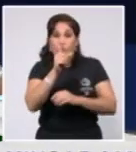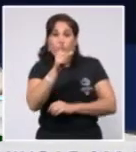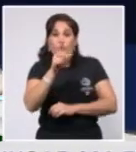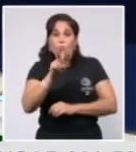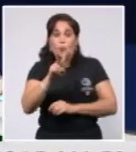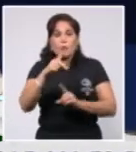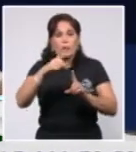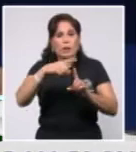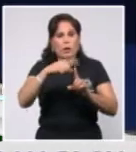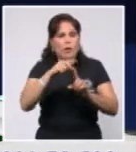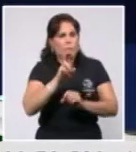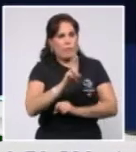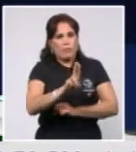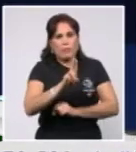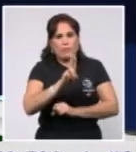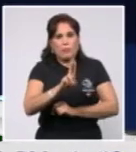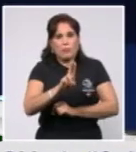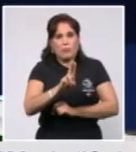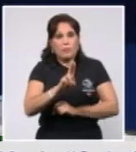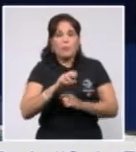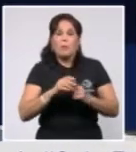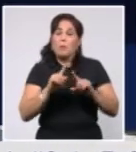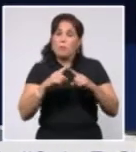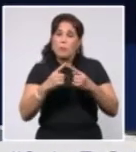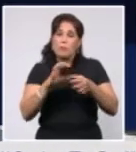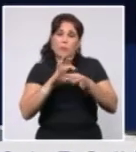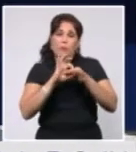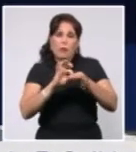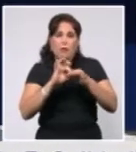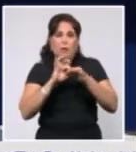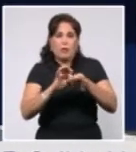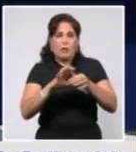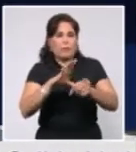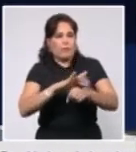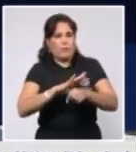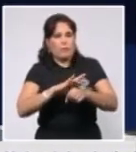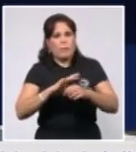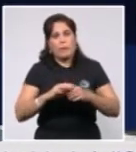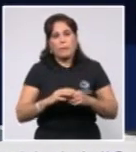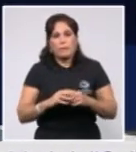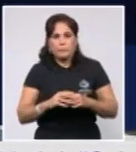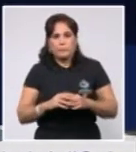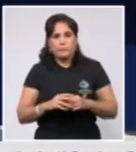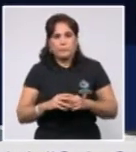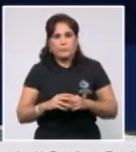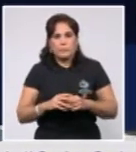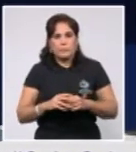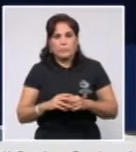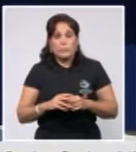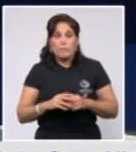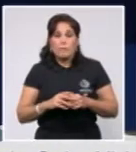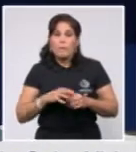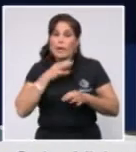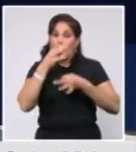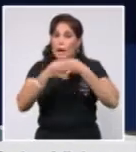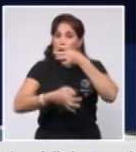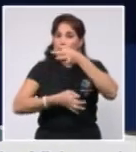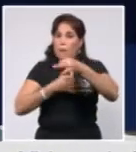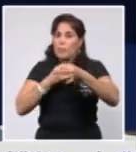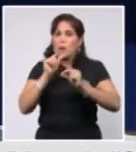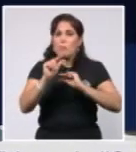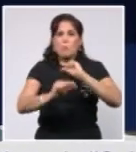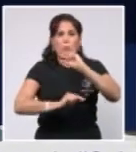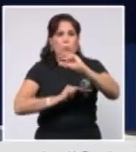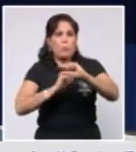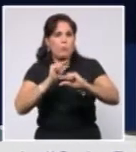from a group of complications, which finally, on September 22nd, resulted in cardiorespiratory